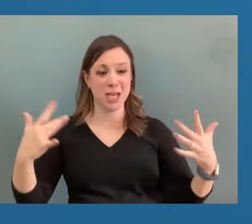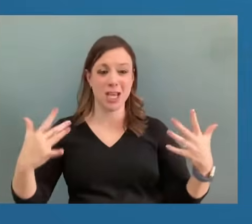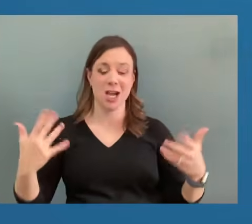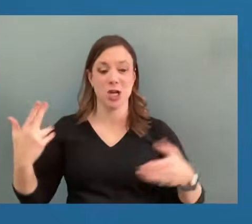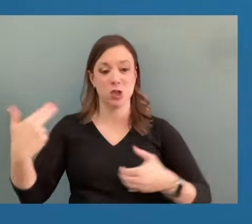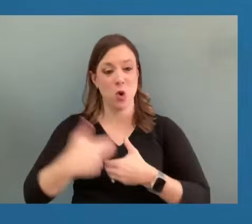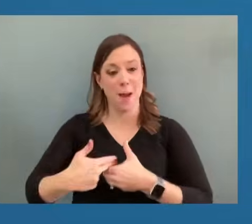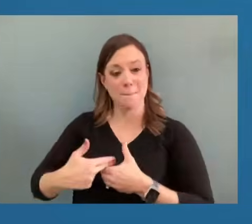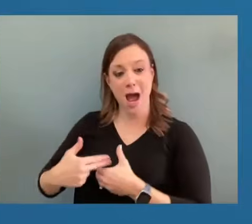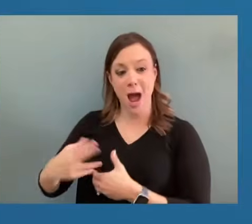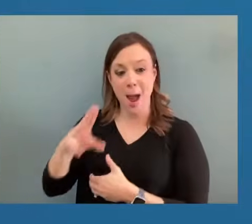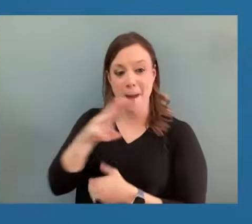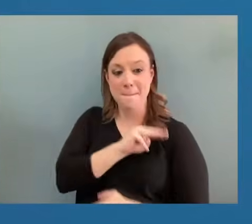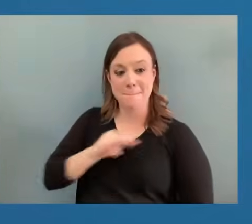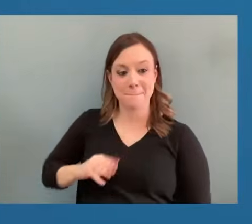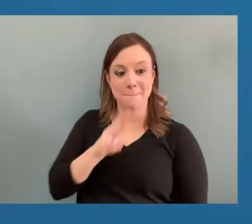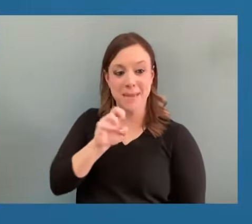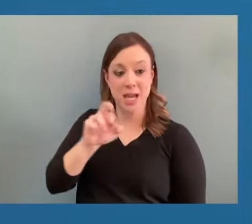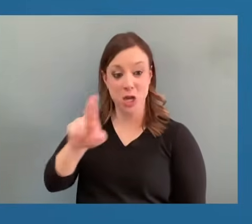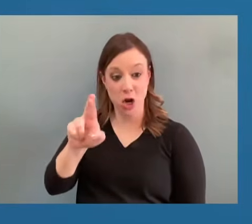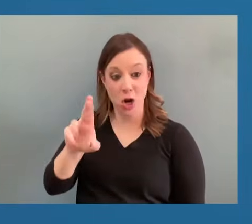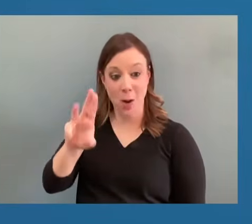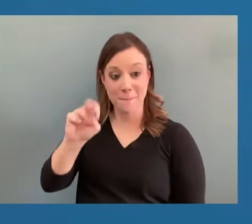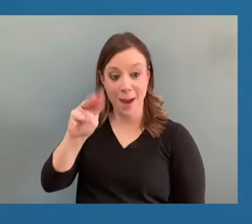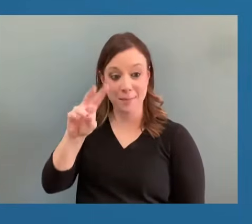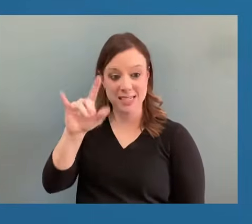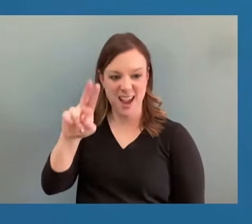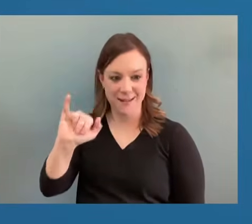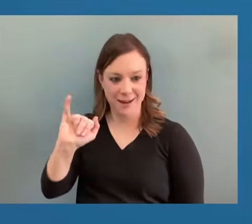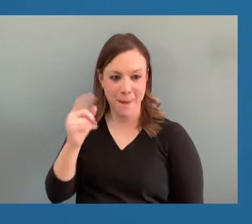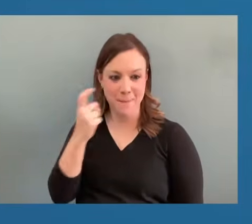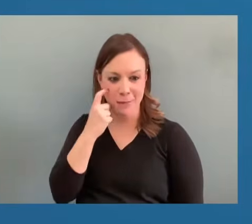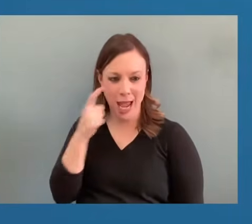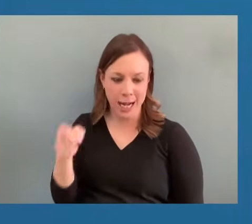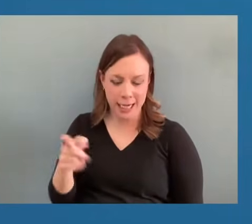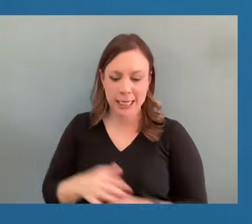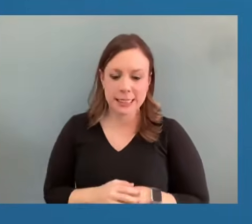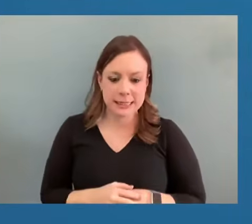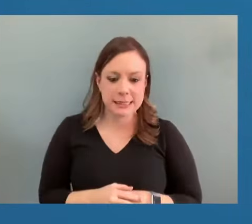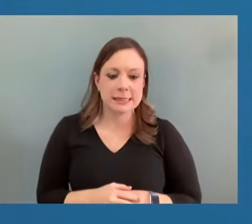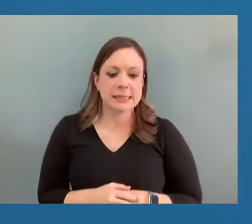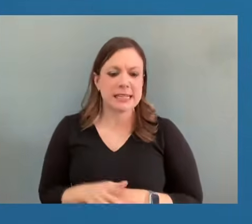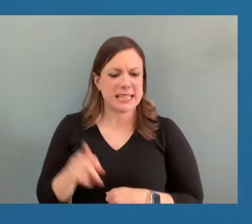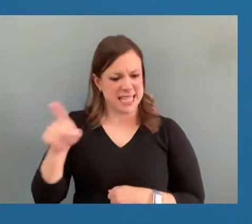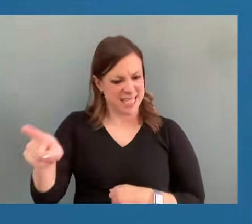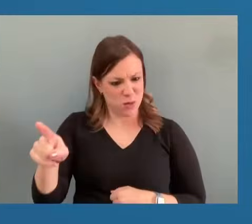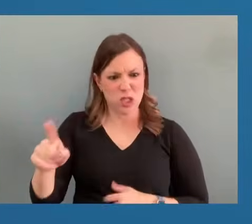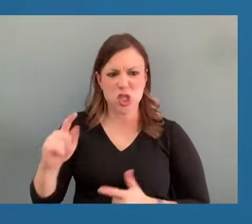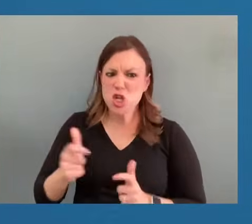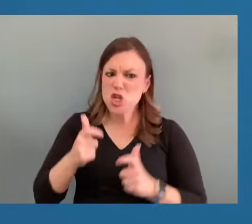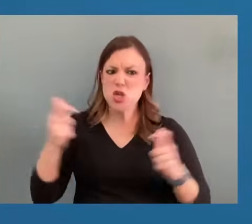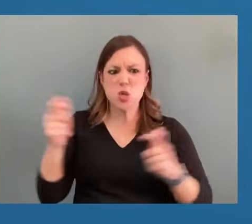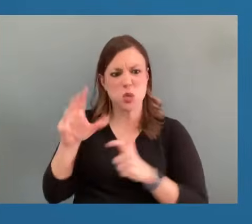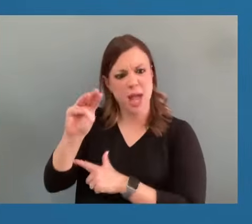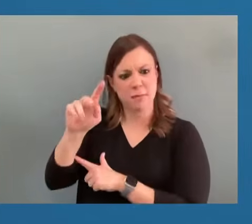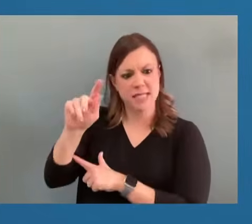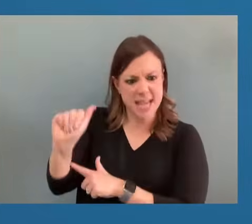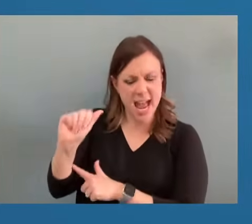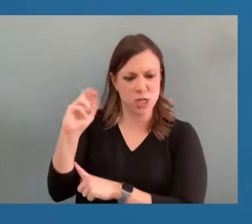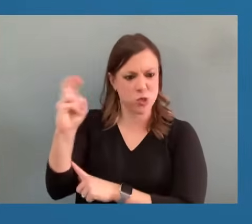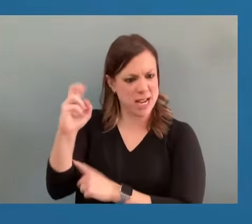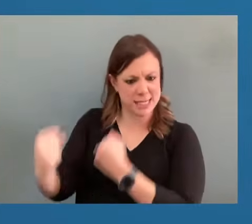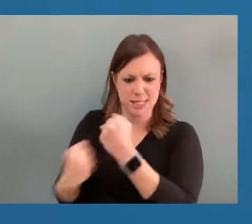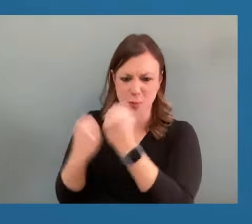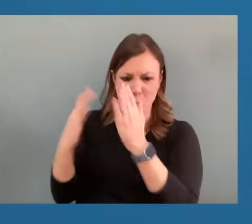strong supporter of transit, in case you didn't know, for a long, long time, and is really somebody that we look forward to working